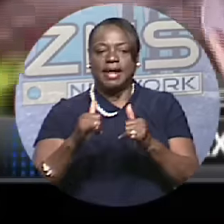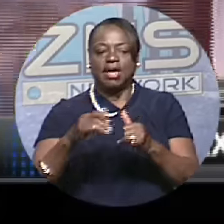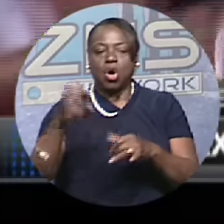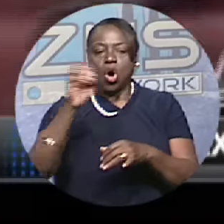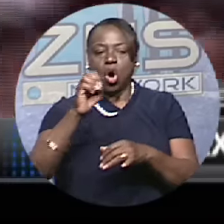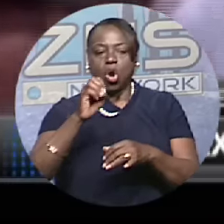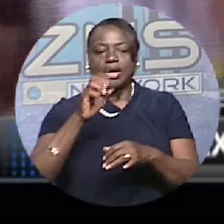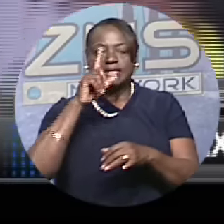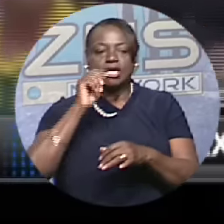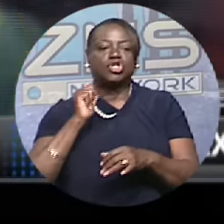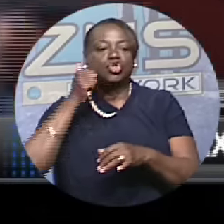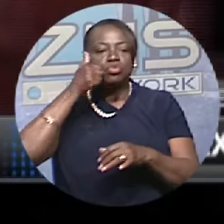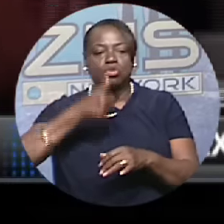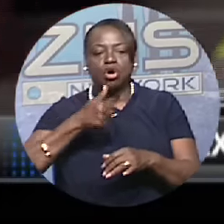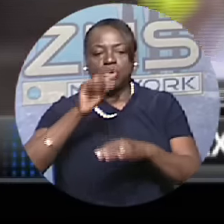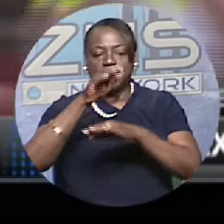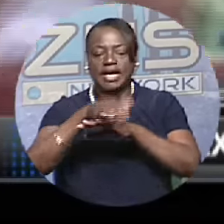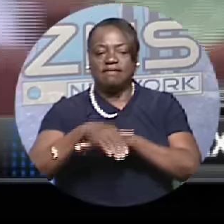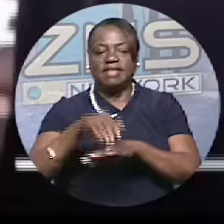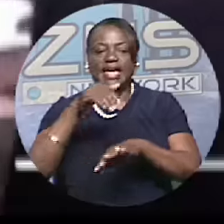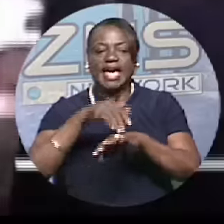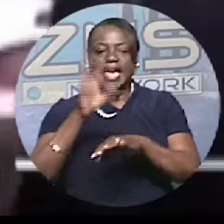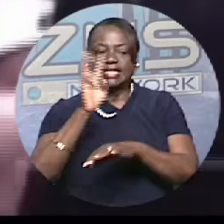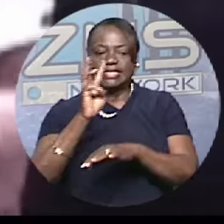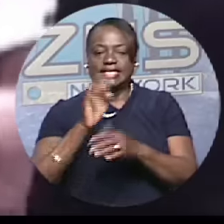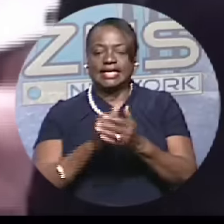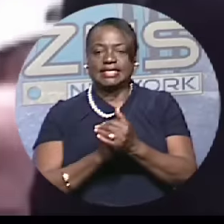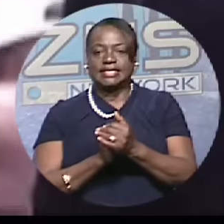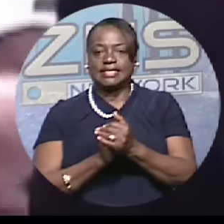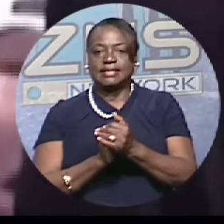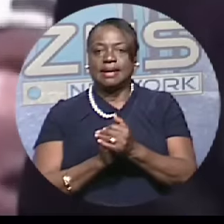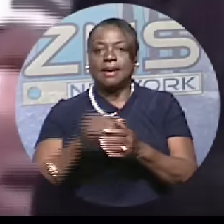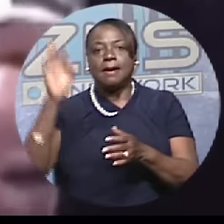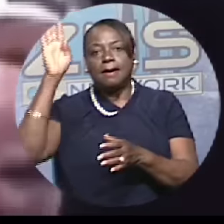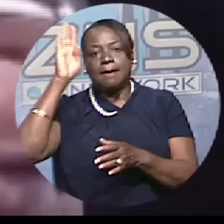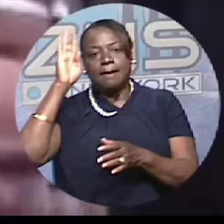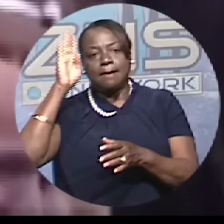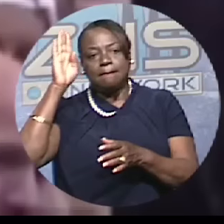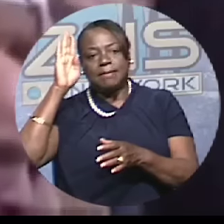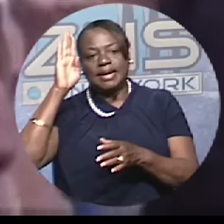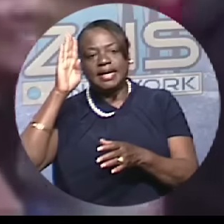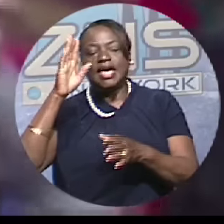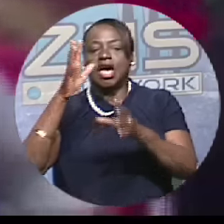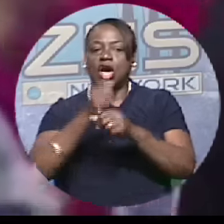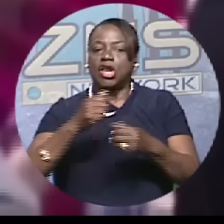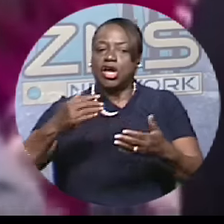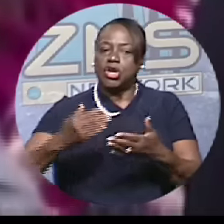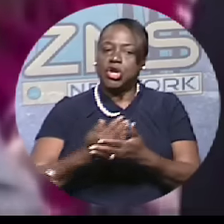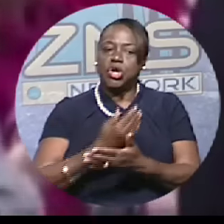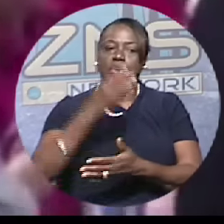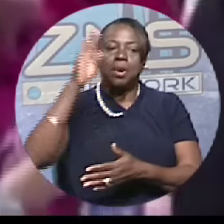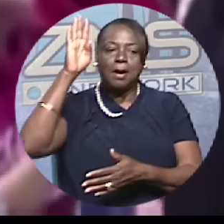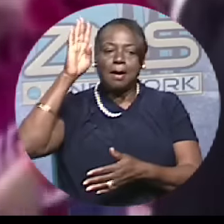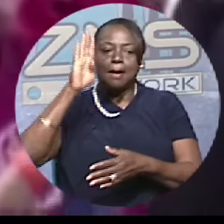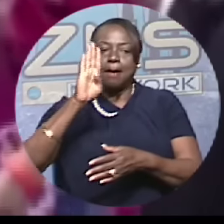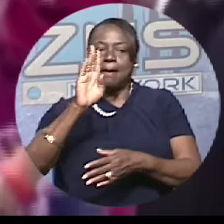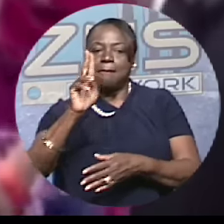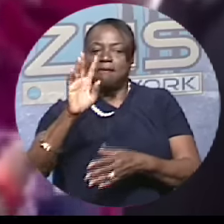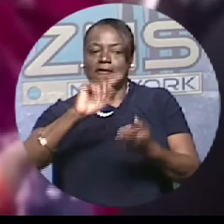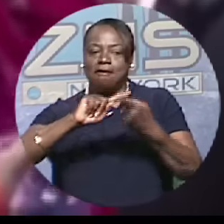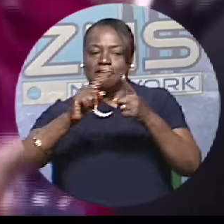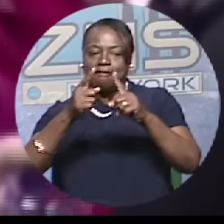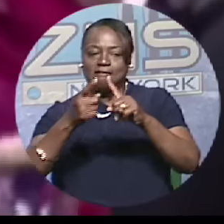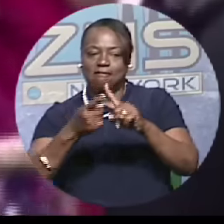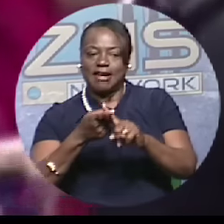tomorrow evening, tipping off at 6 p.m. And staying with Buddy, looks like he's got a new buddy. After last night's win, Heel and